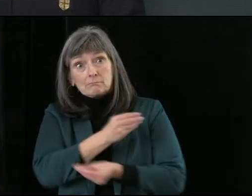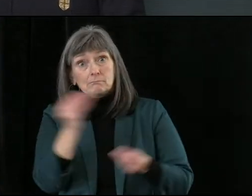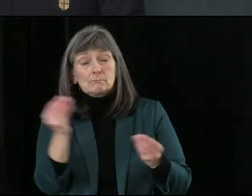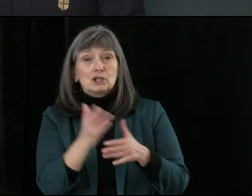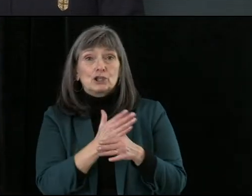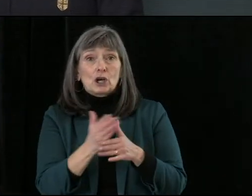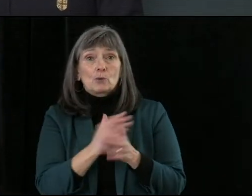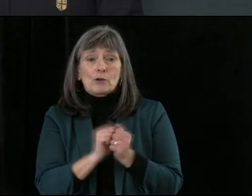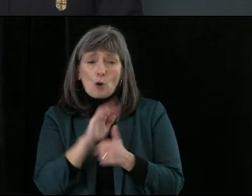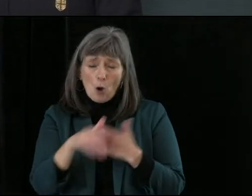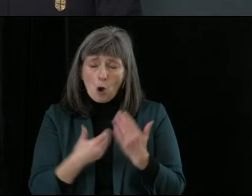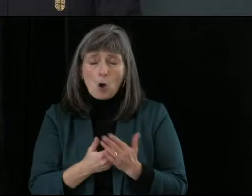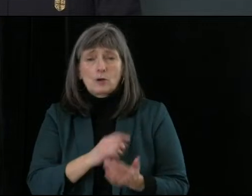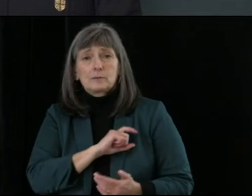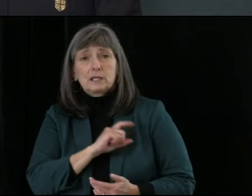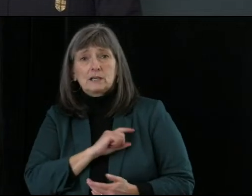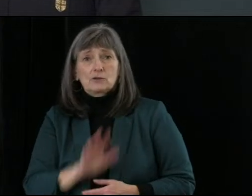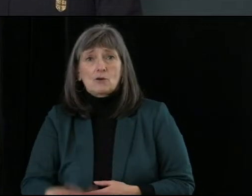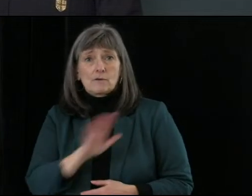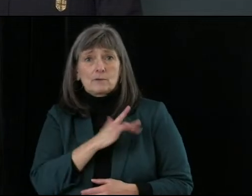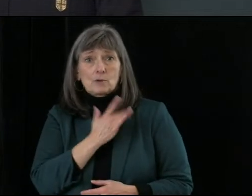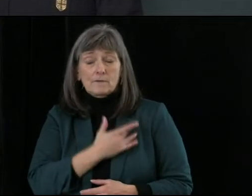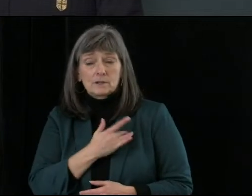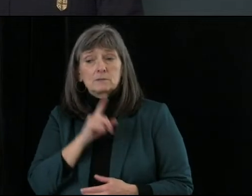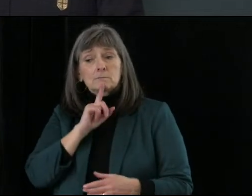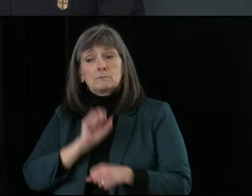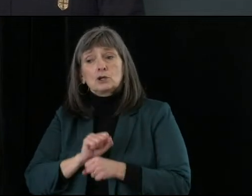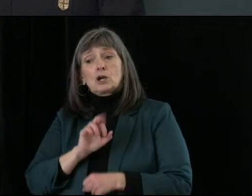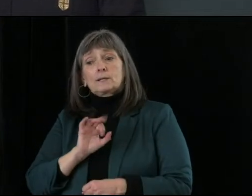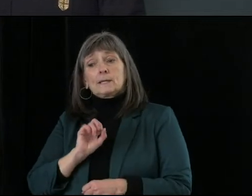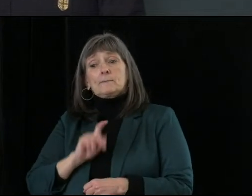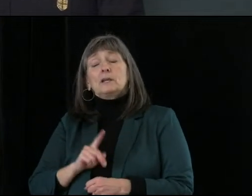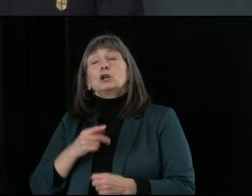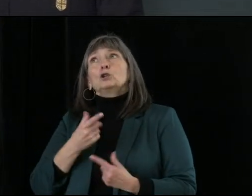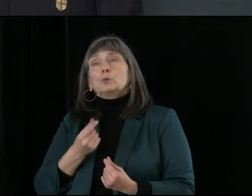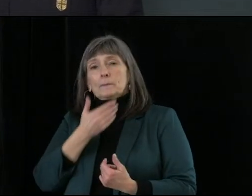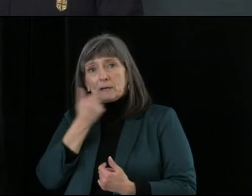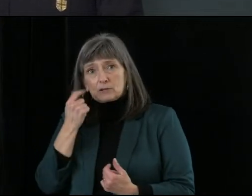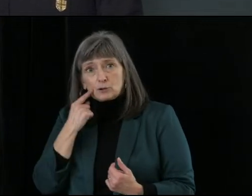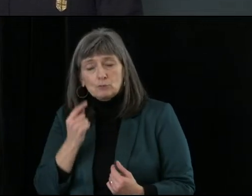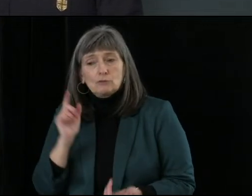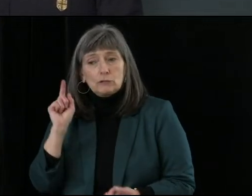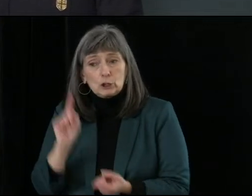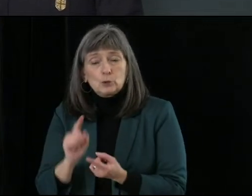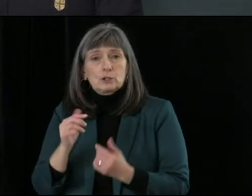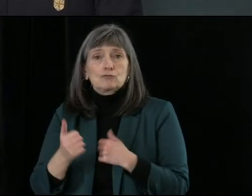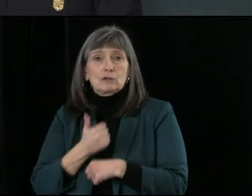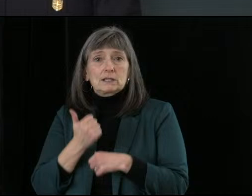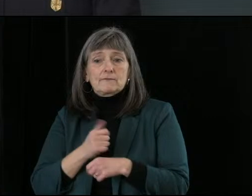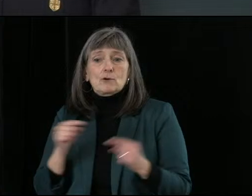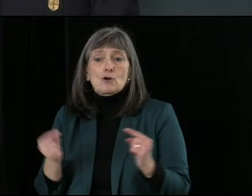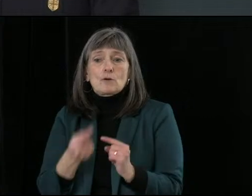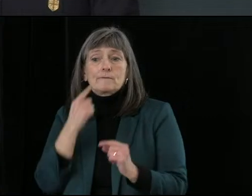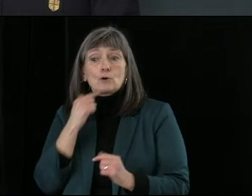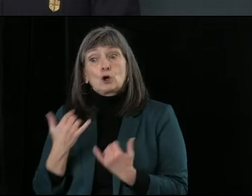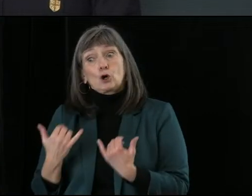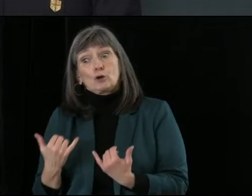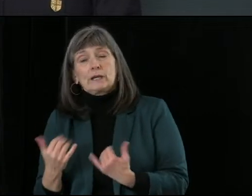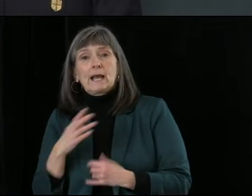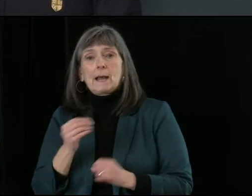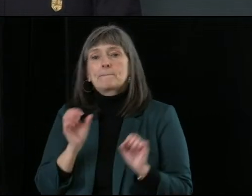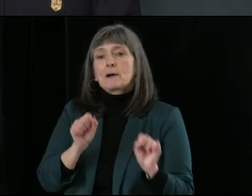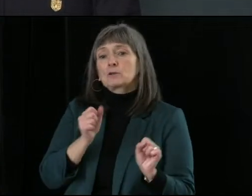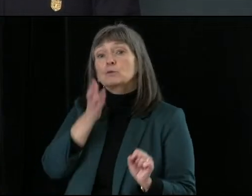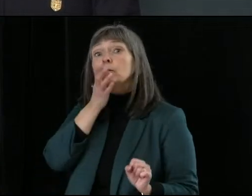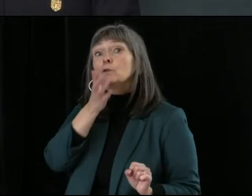across the province to ensure the RCMP is doing its utmost to reduce risk and harm to both current and